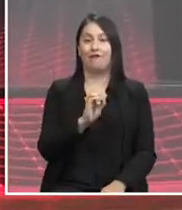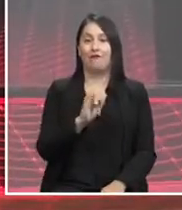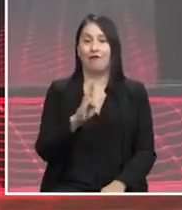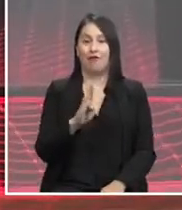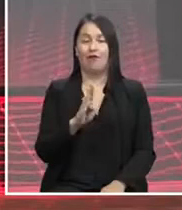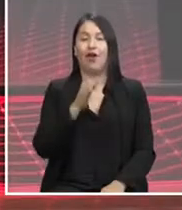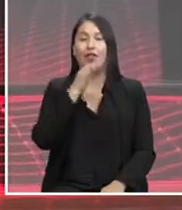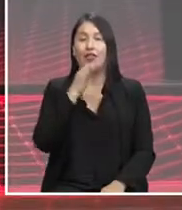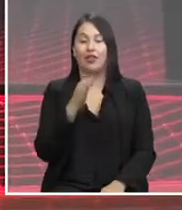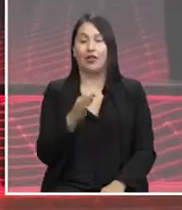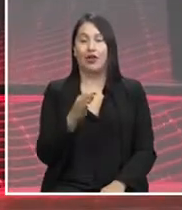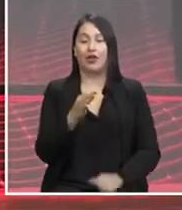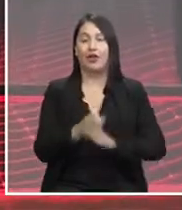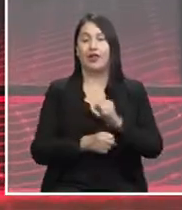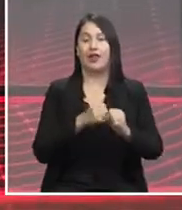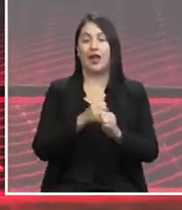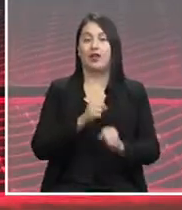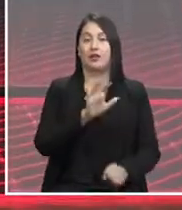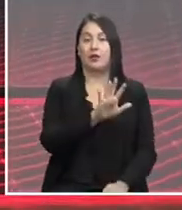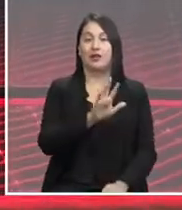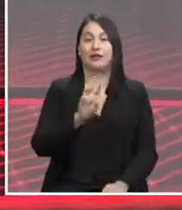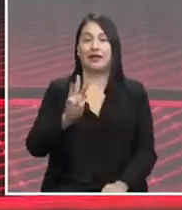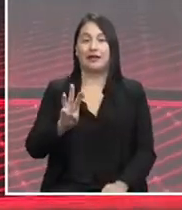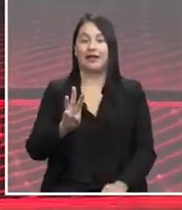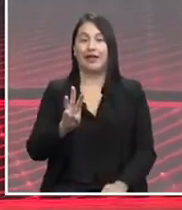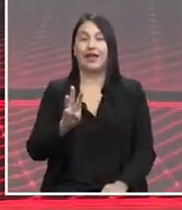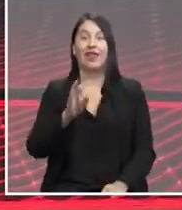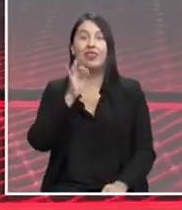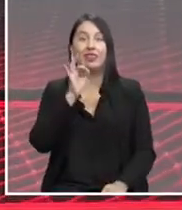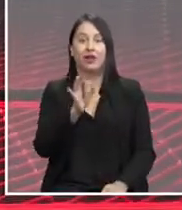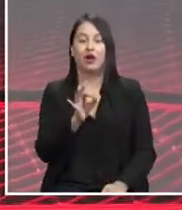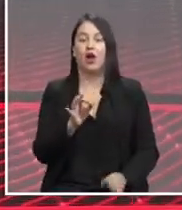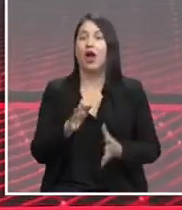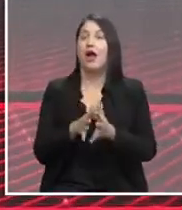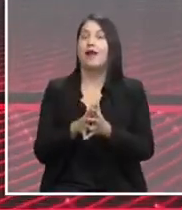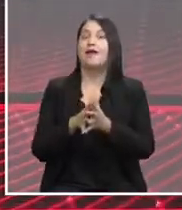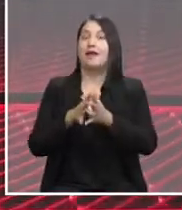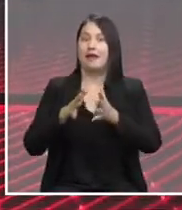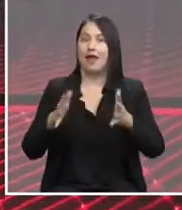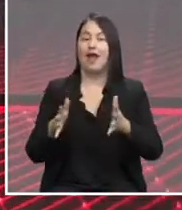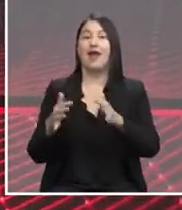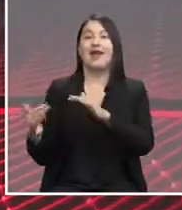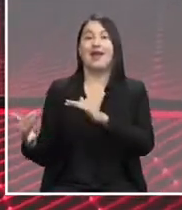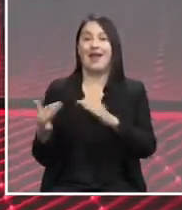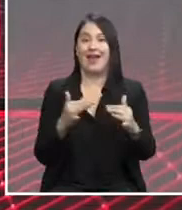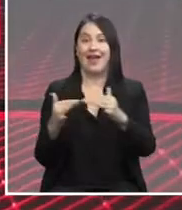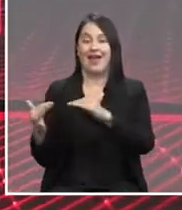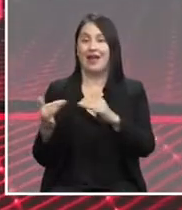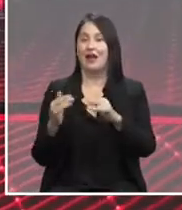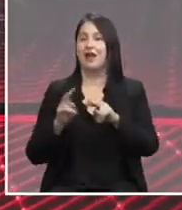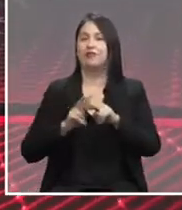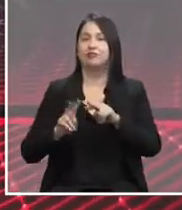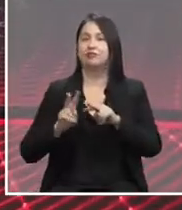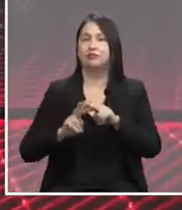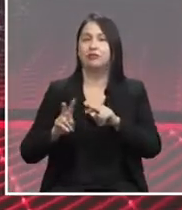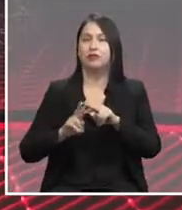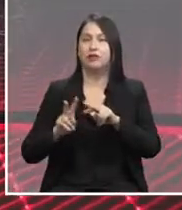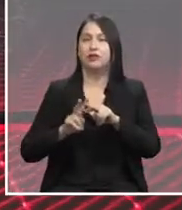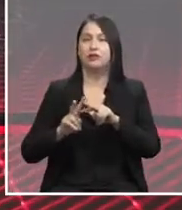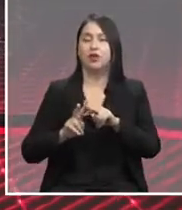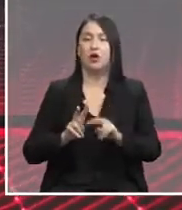true peace died together. Why? Because that guy,